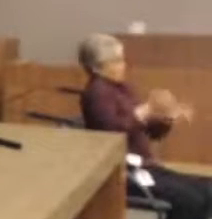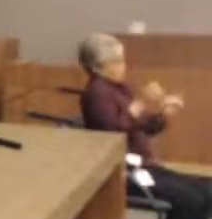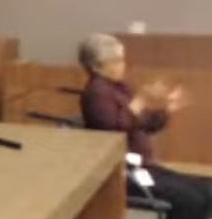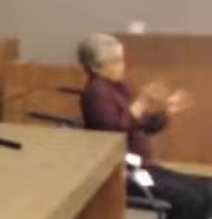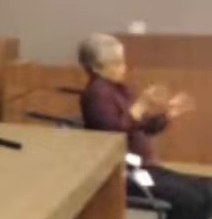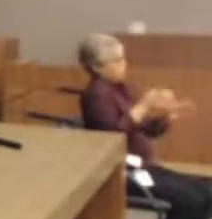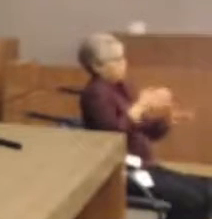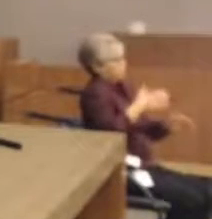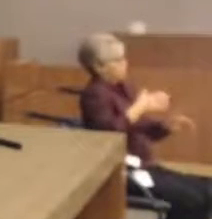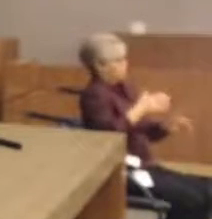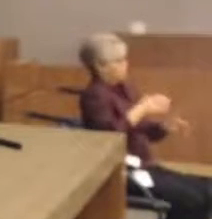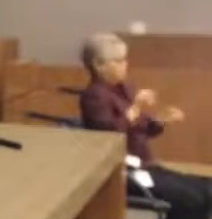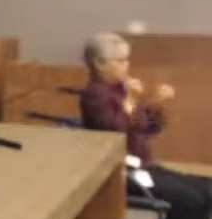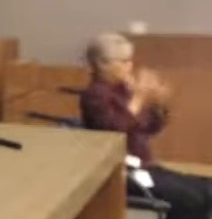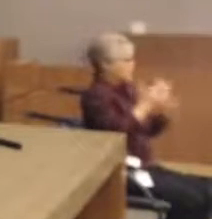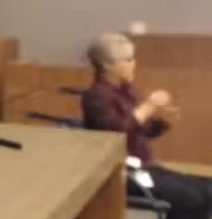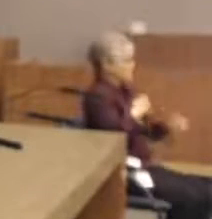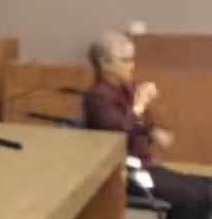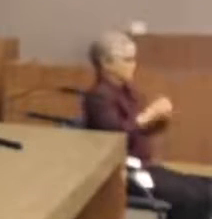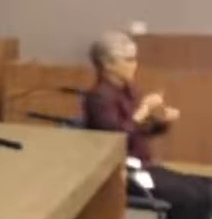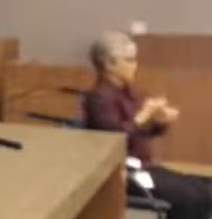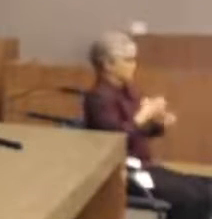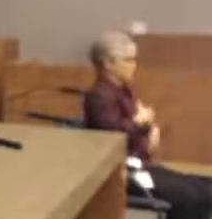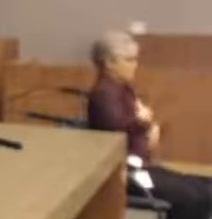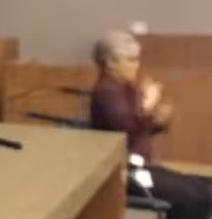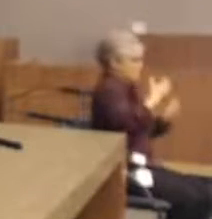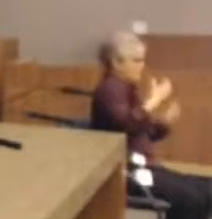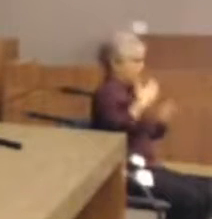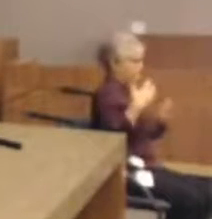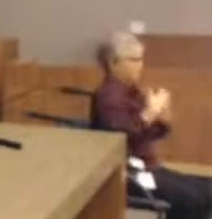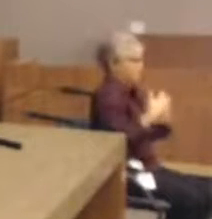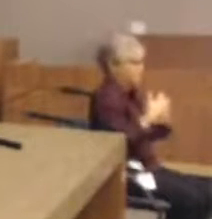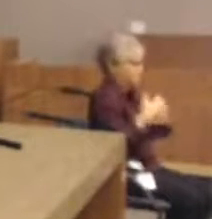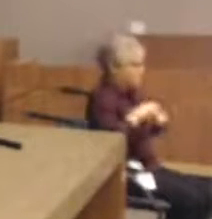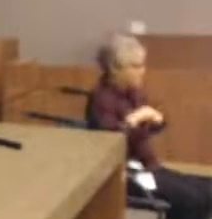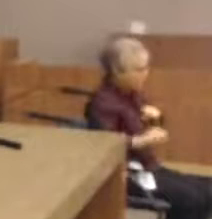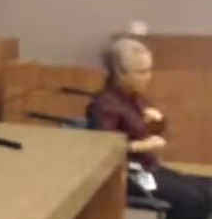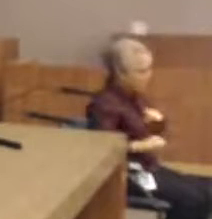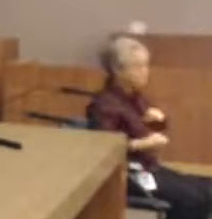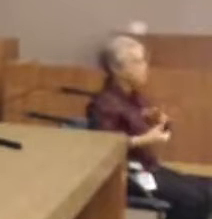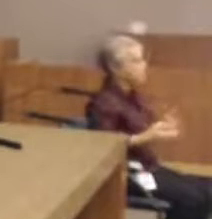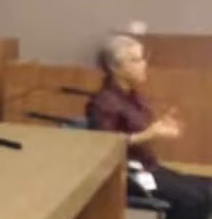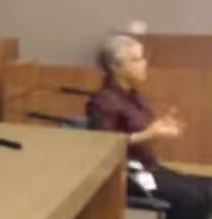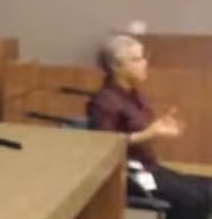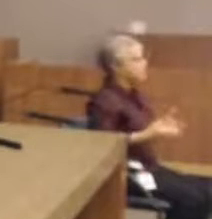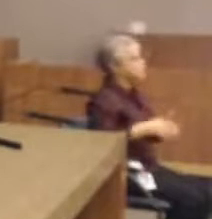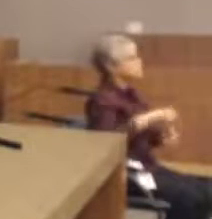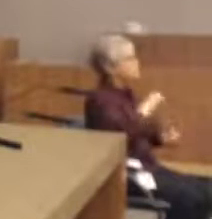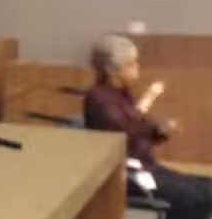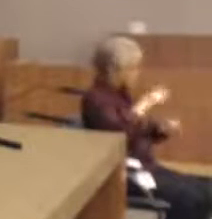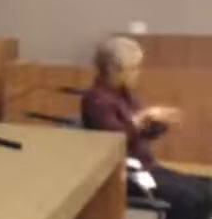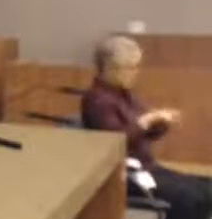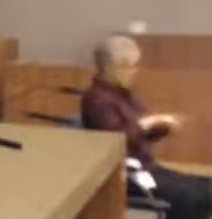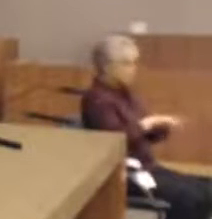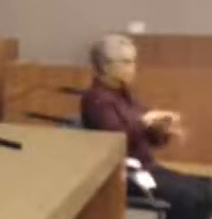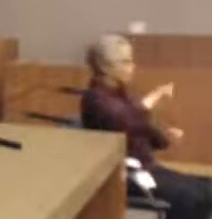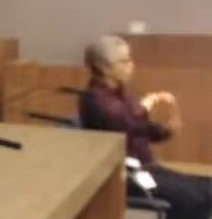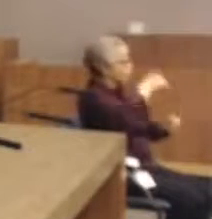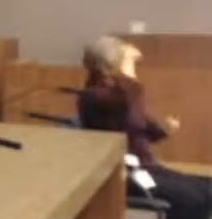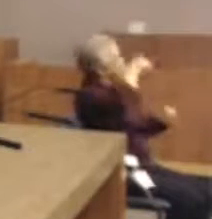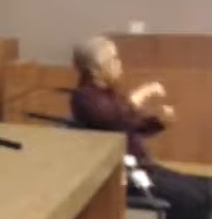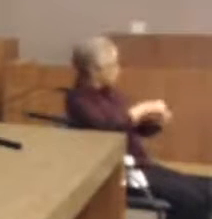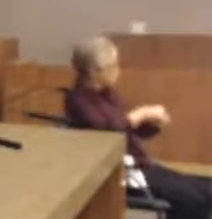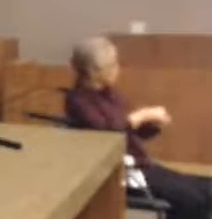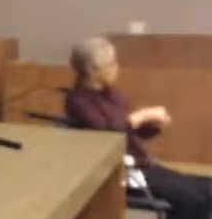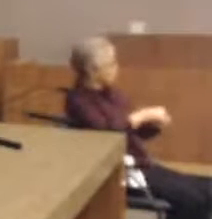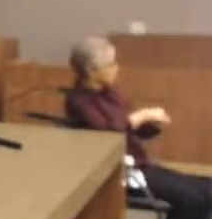grief. All of those things are happening. So when they're recalling the trauma, all of those emotions are coming up again. So anger is in there, right?